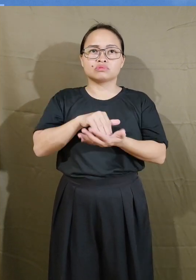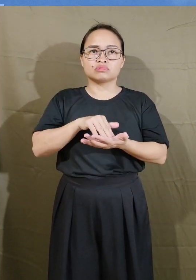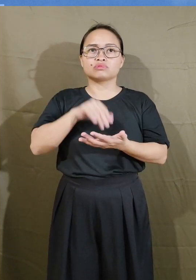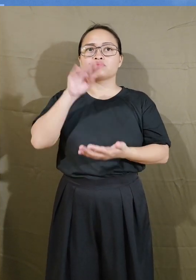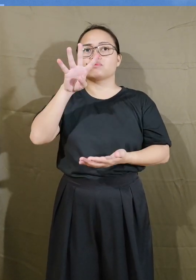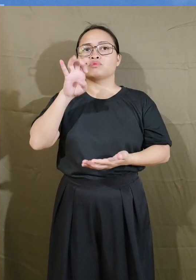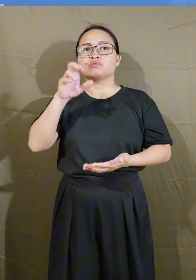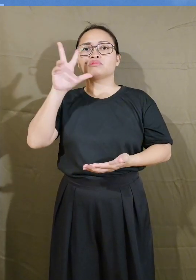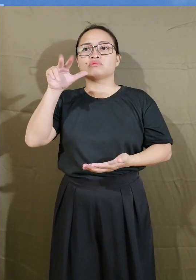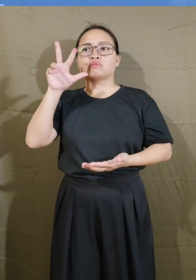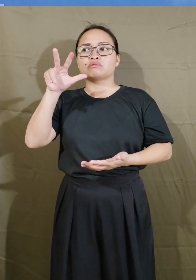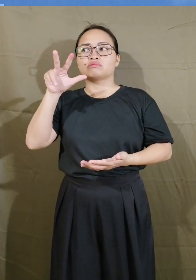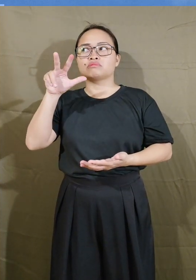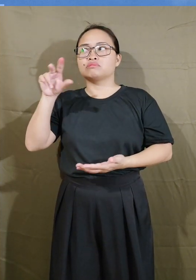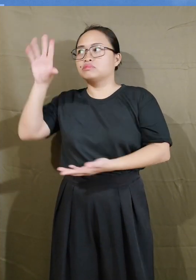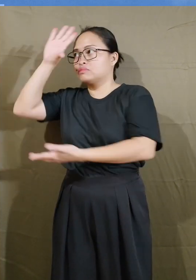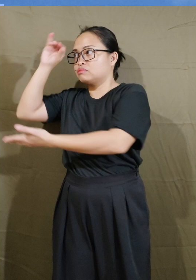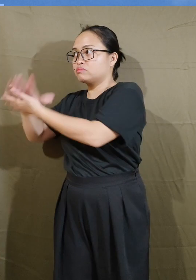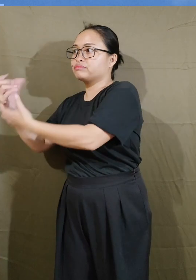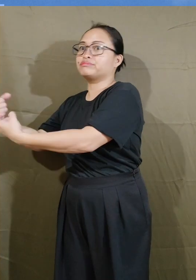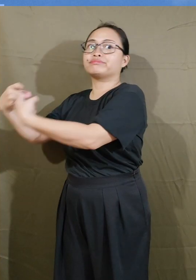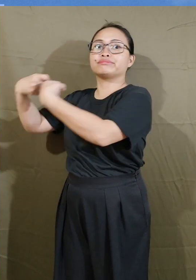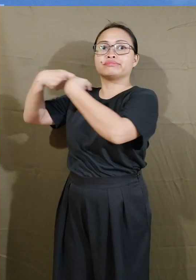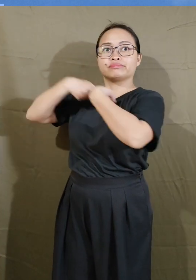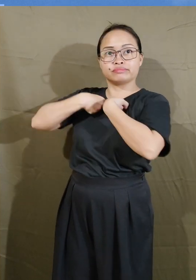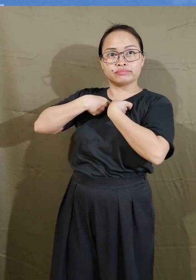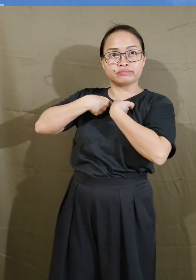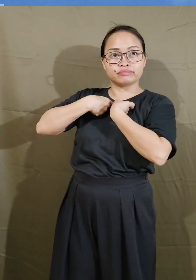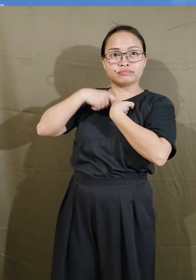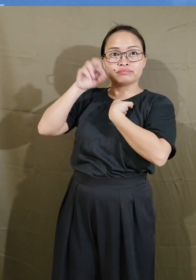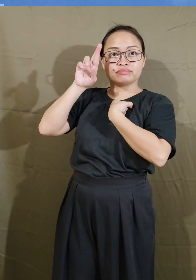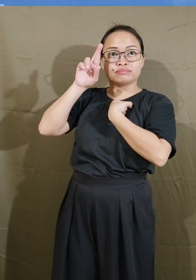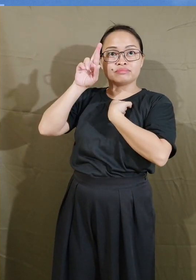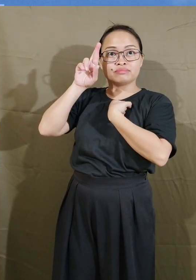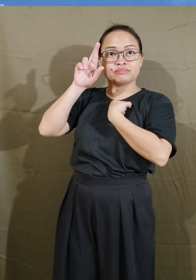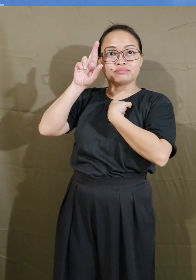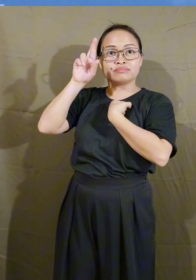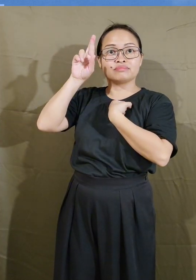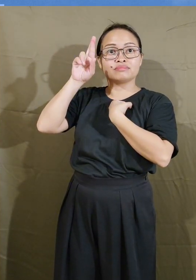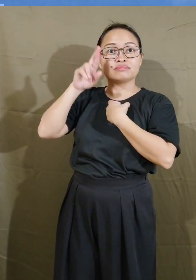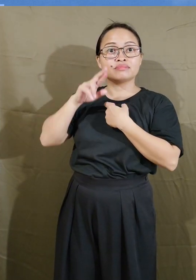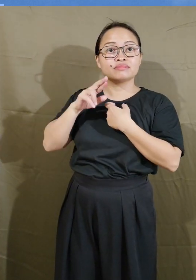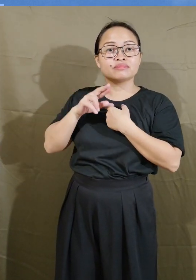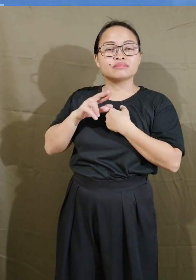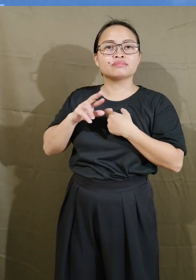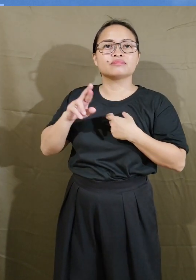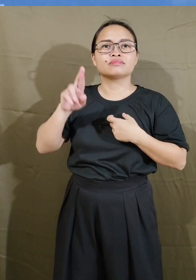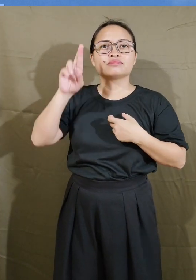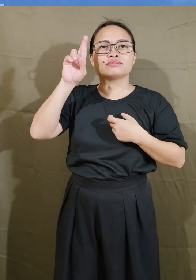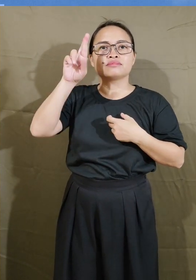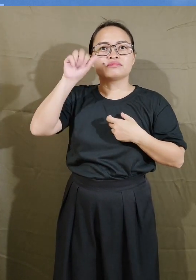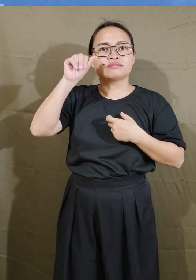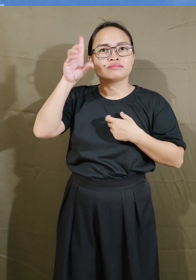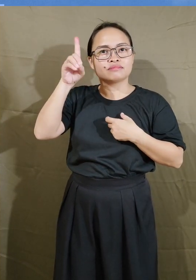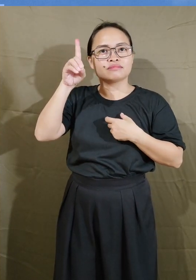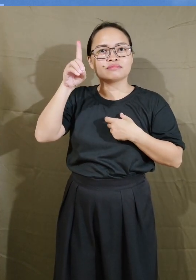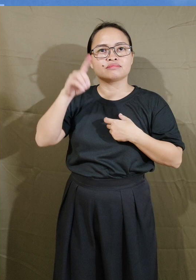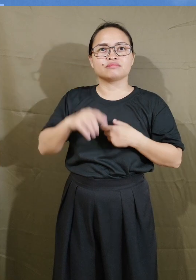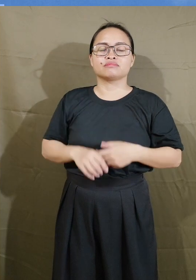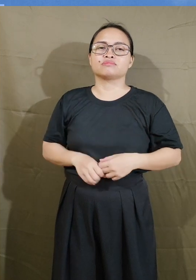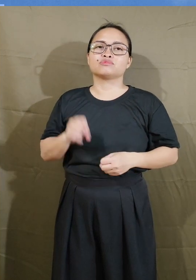12,413 of those were gifts from his husband Rad, how many of those were her own